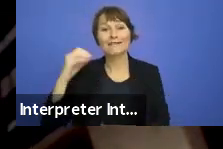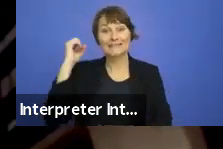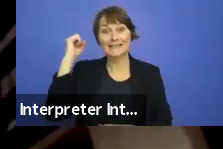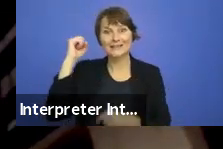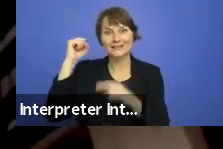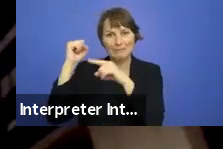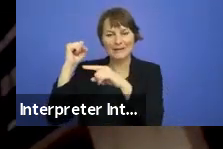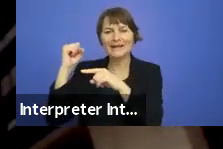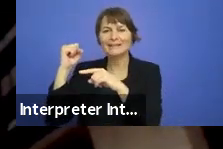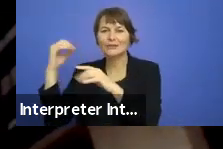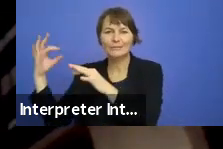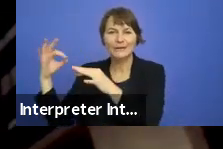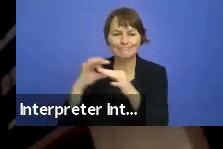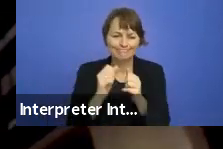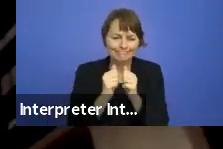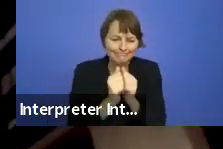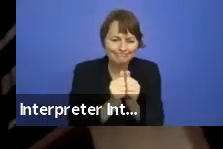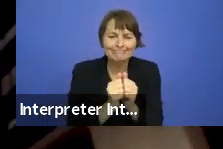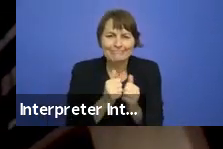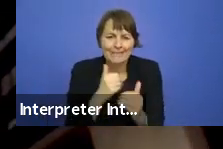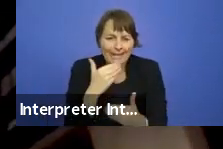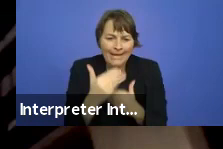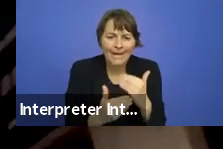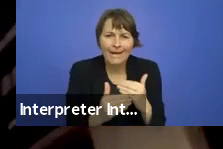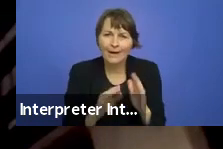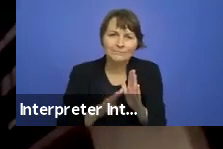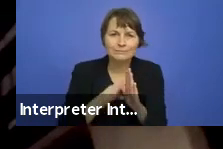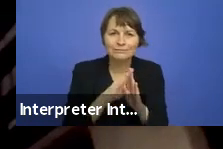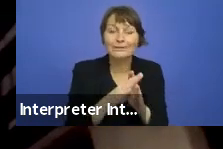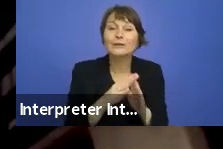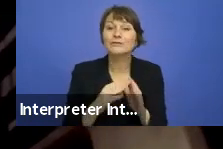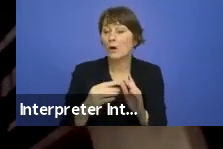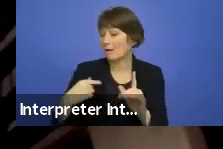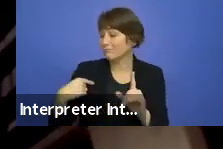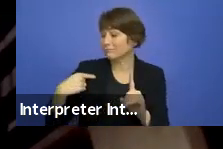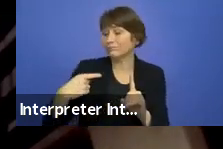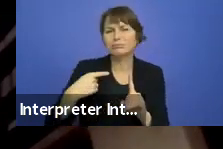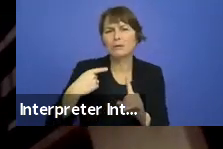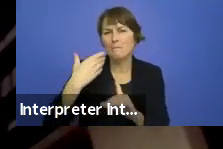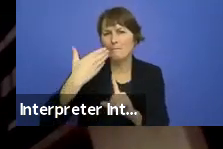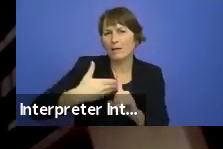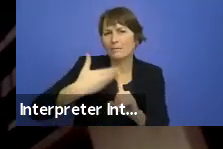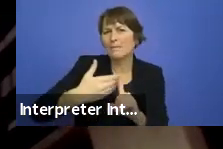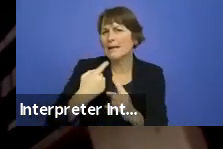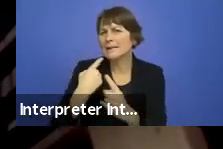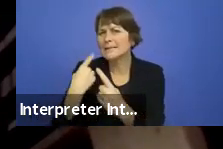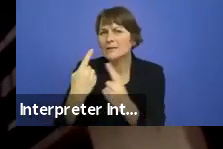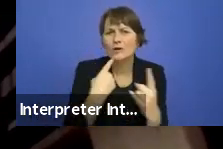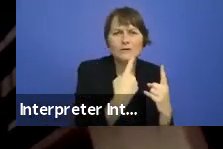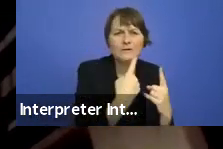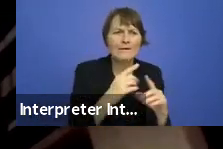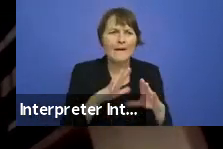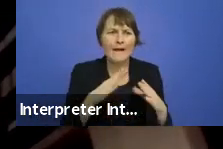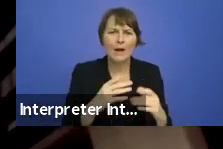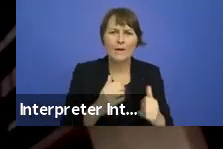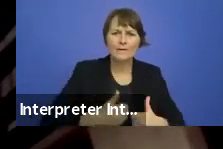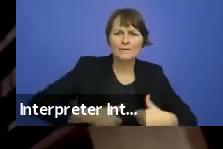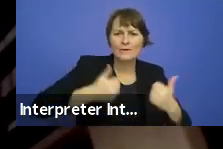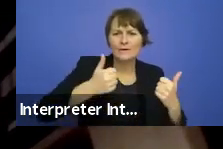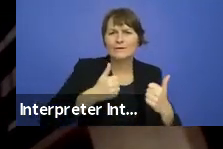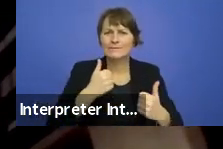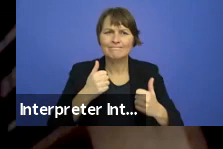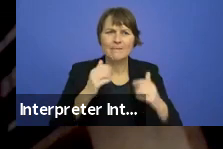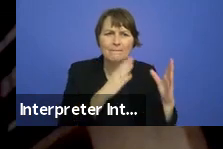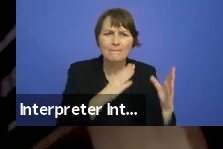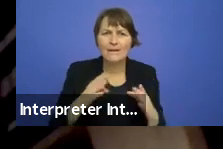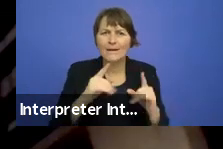In the last few months, have spoken to many, many theatres around Europe, interrogating whether or not it might even be possible to still plan for international